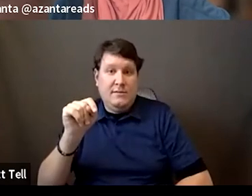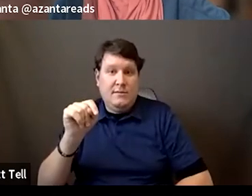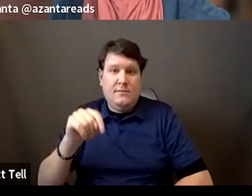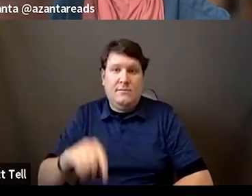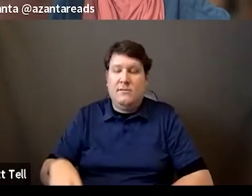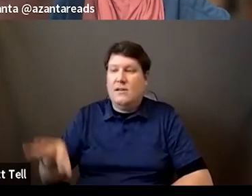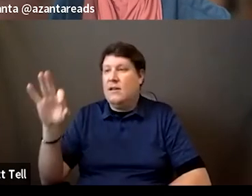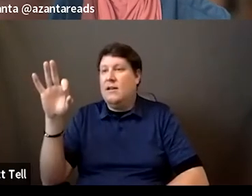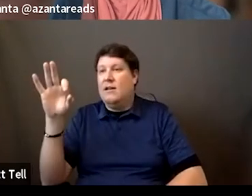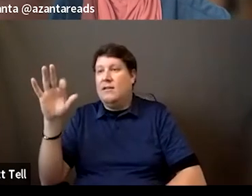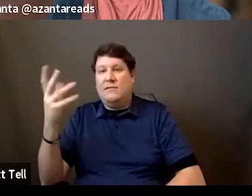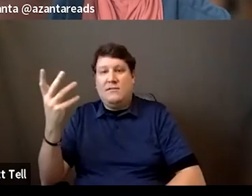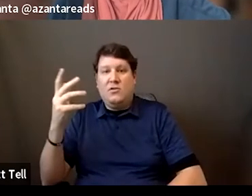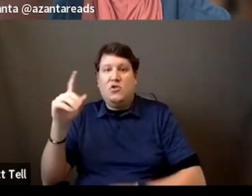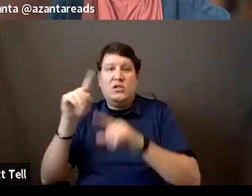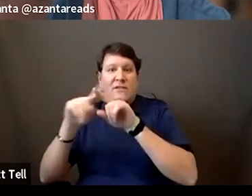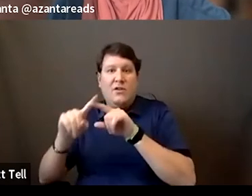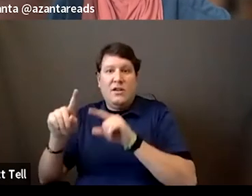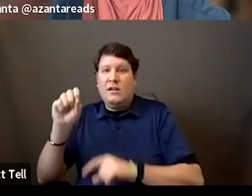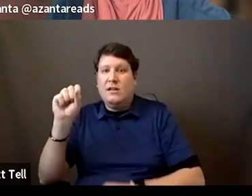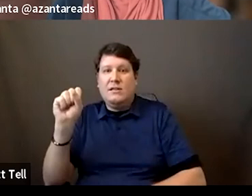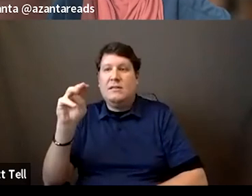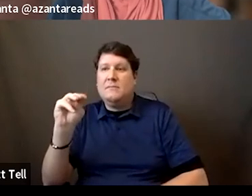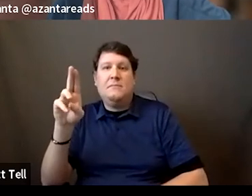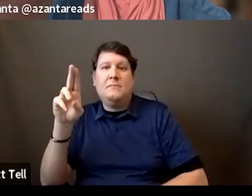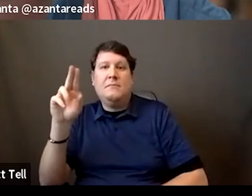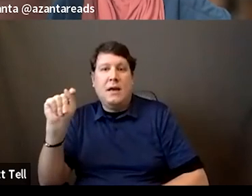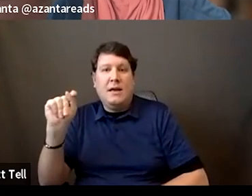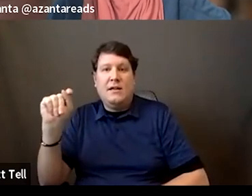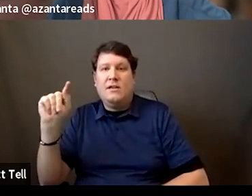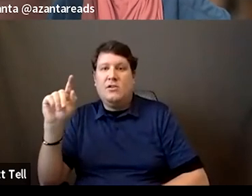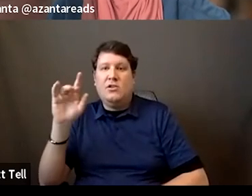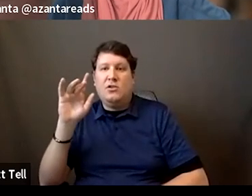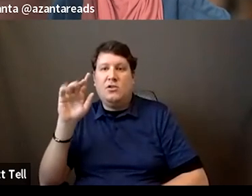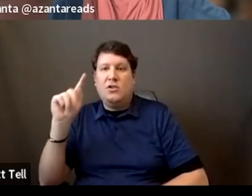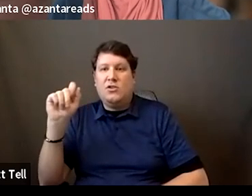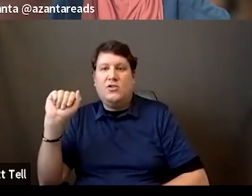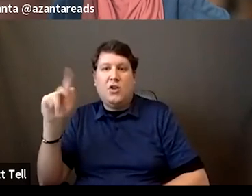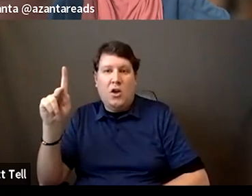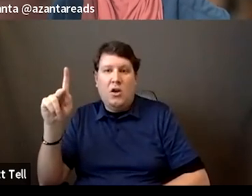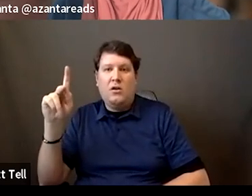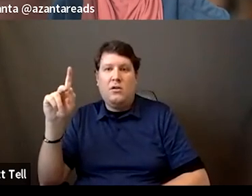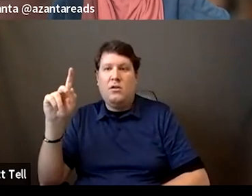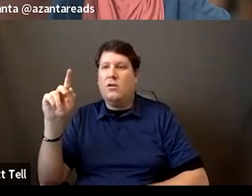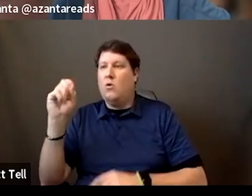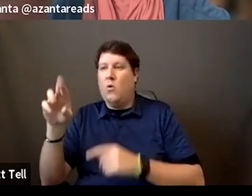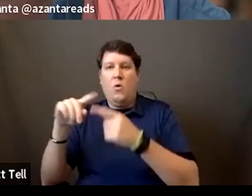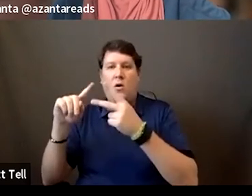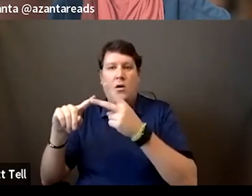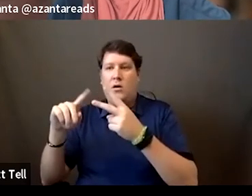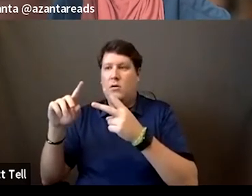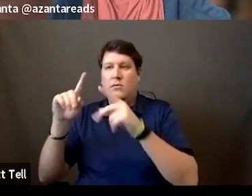there's romance, there's smut talk, you know, everybody knows about smut talk. And there's going to be nonfiction TikTok too, but you can't just like reach out to the